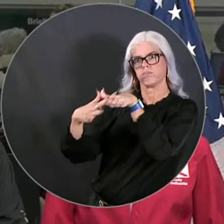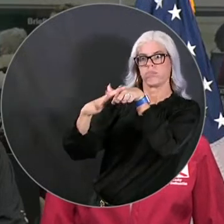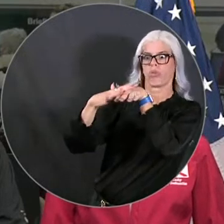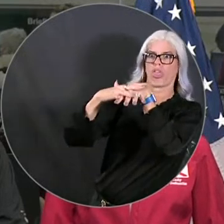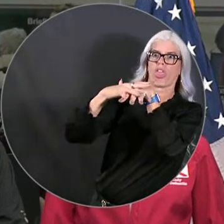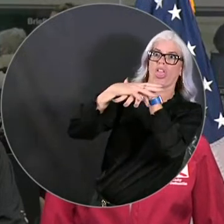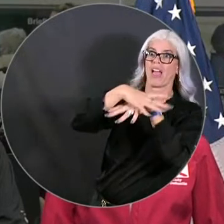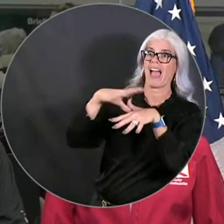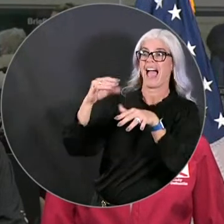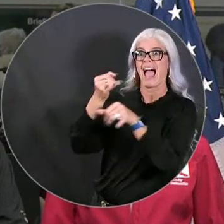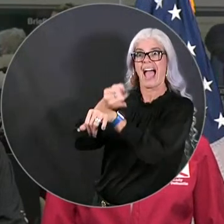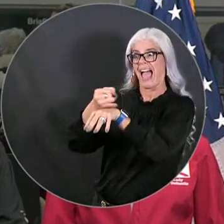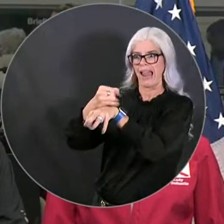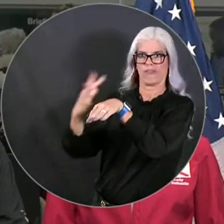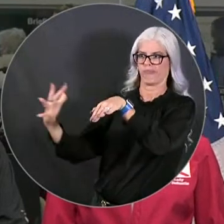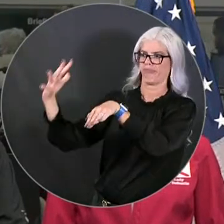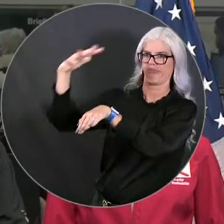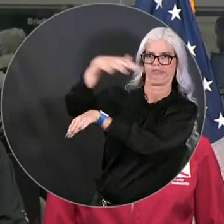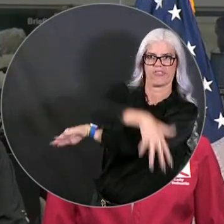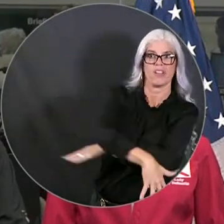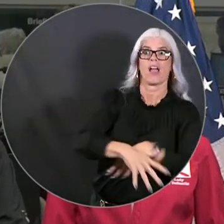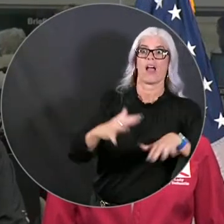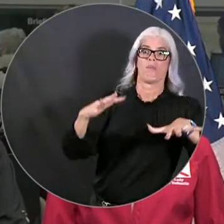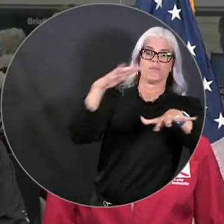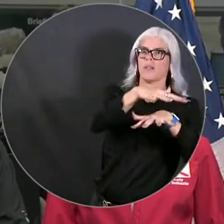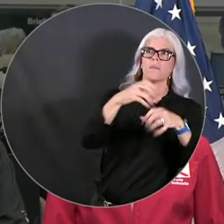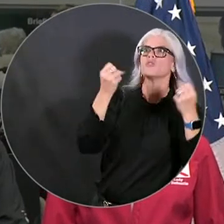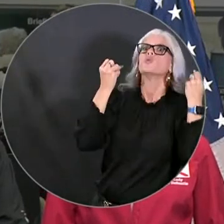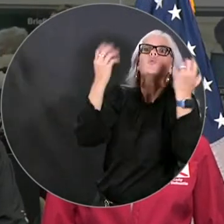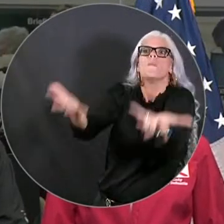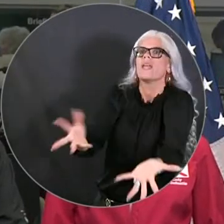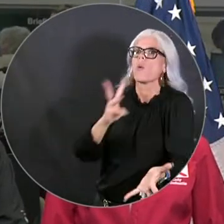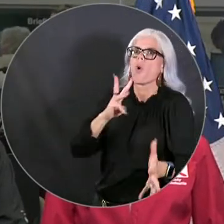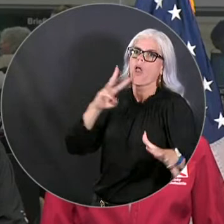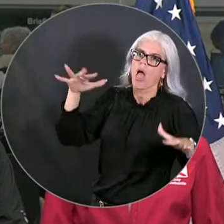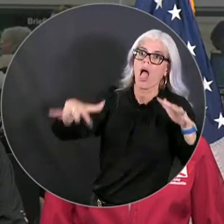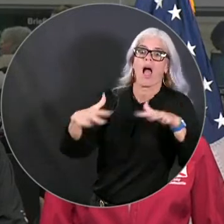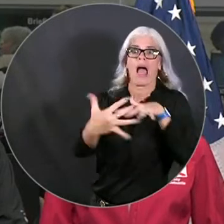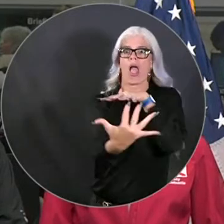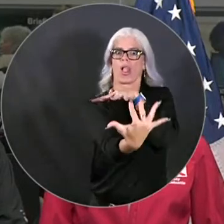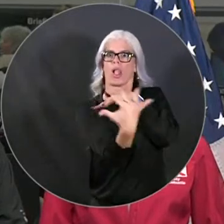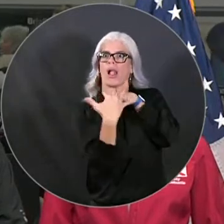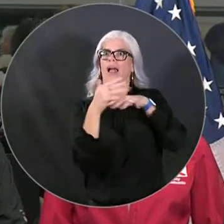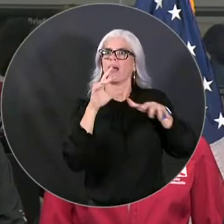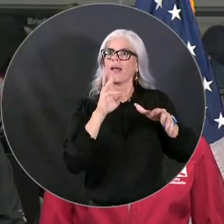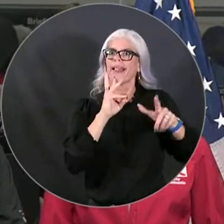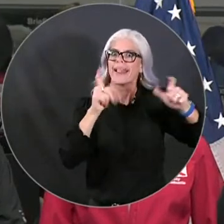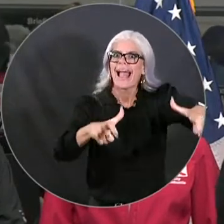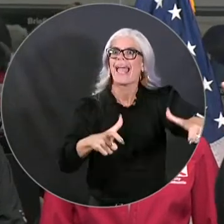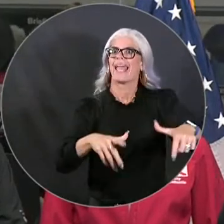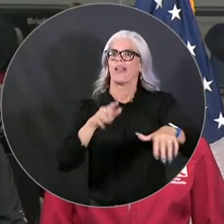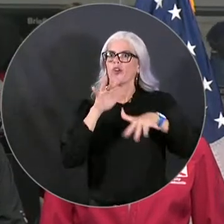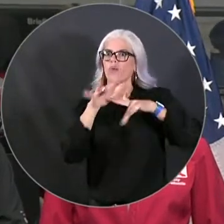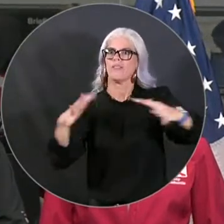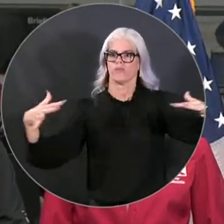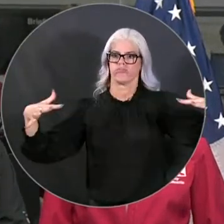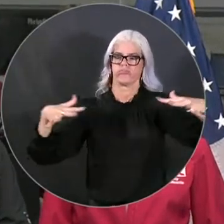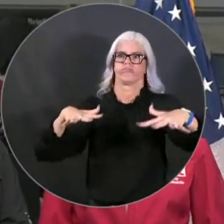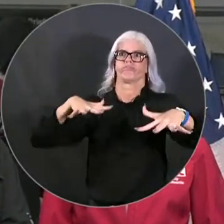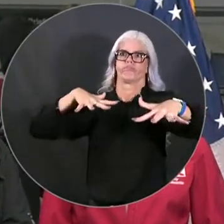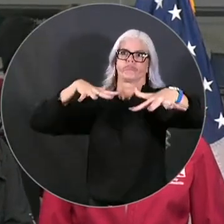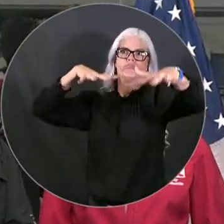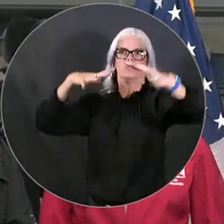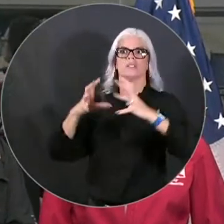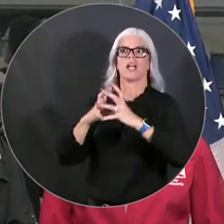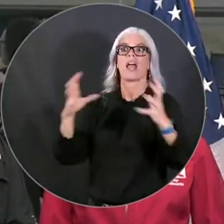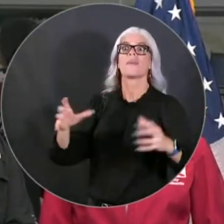the water is just building up. And so you see that they were absolutely consistent with Kevin posted. We have it in